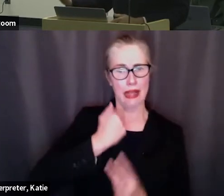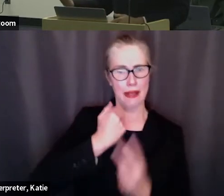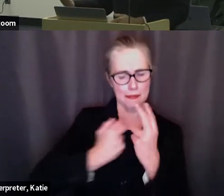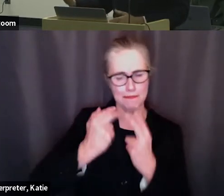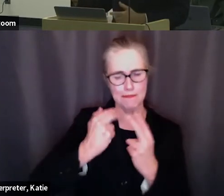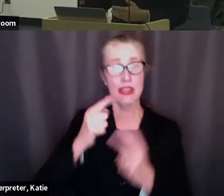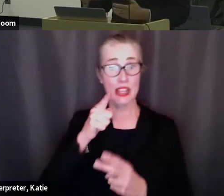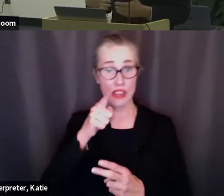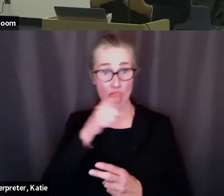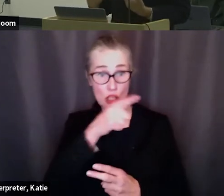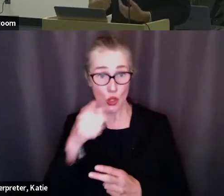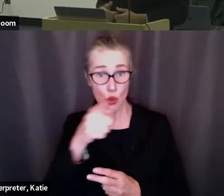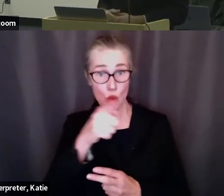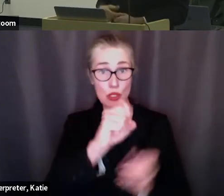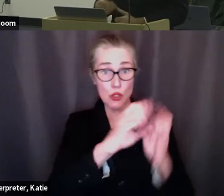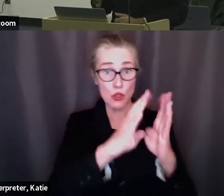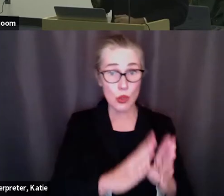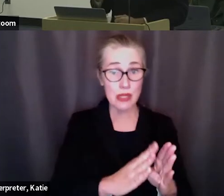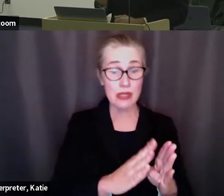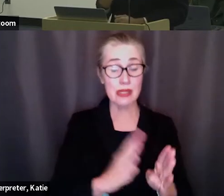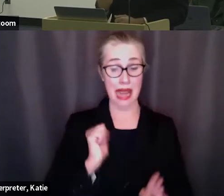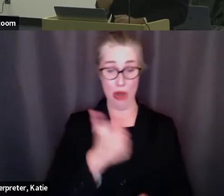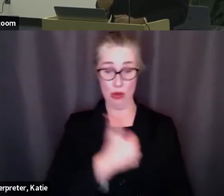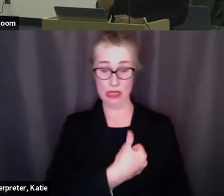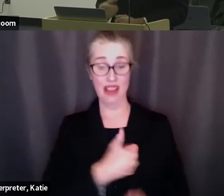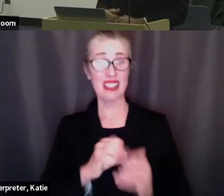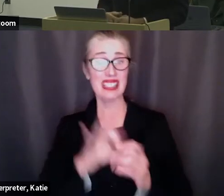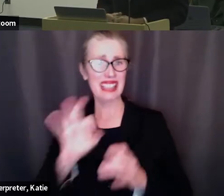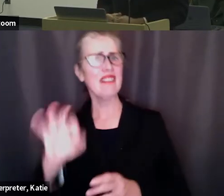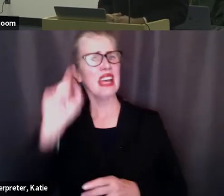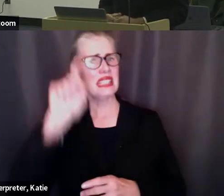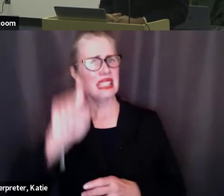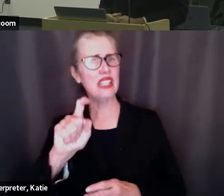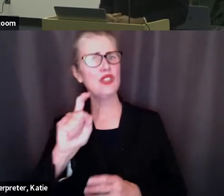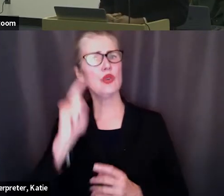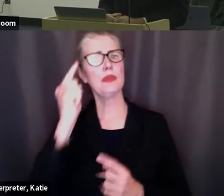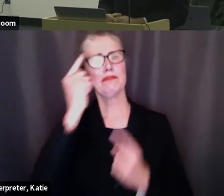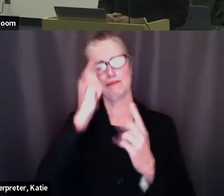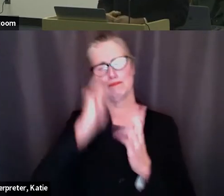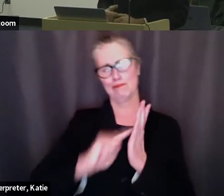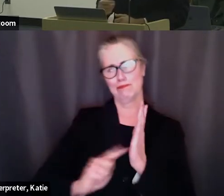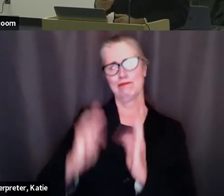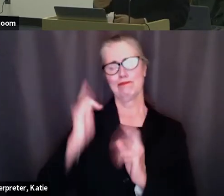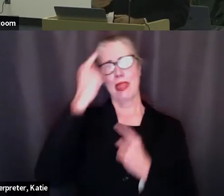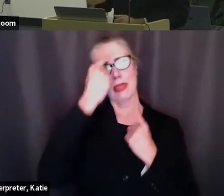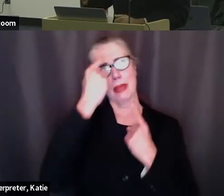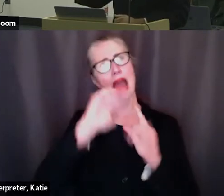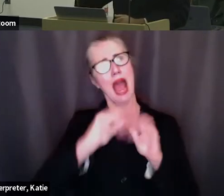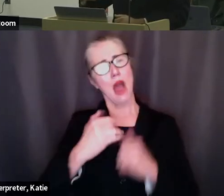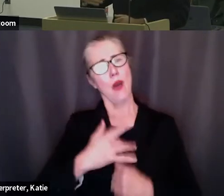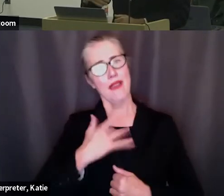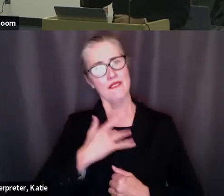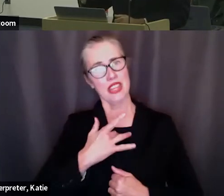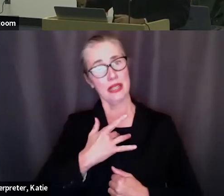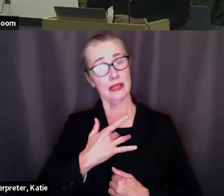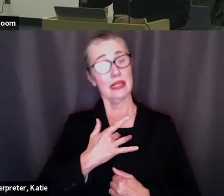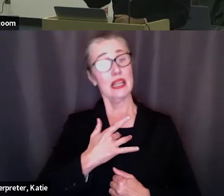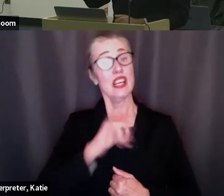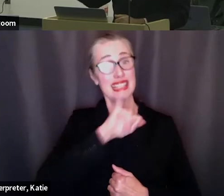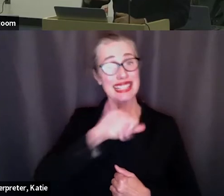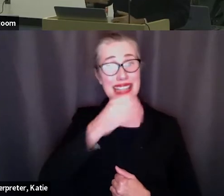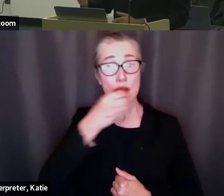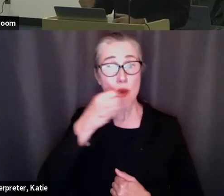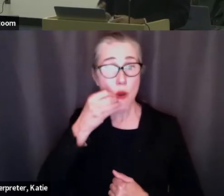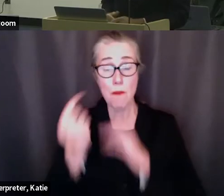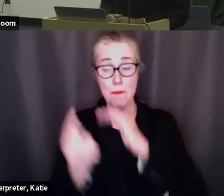students staff and ourselves monitor how we feel and so that way we stay home we get tested and we make